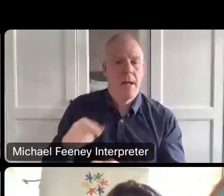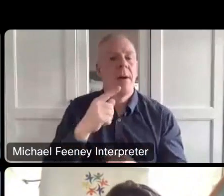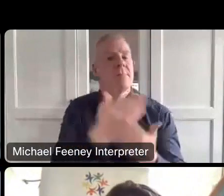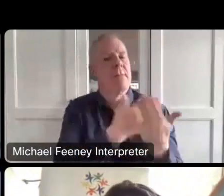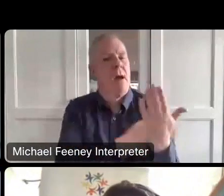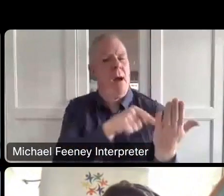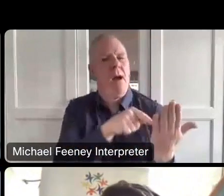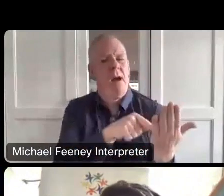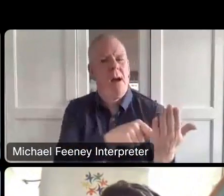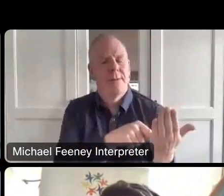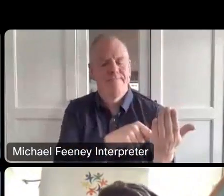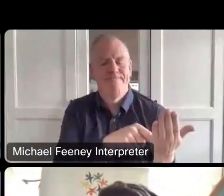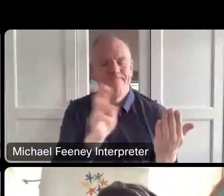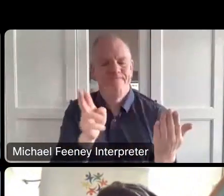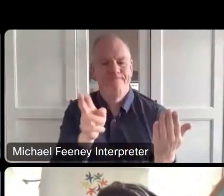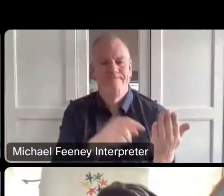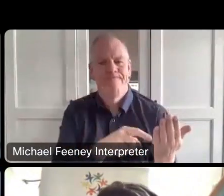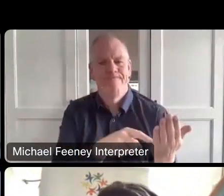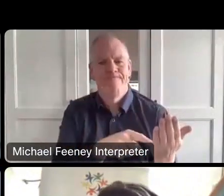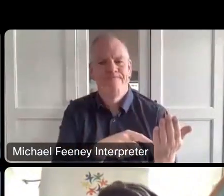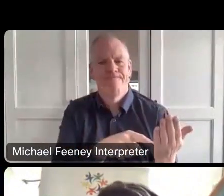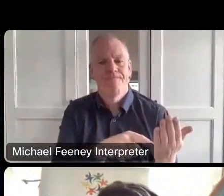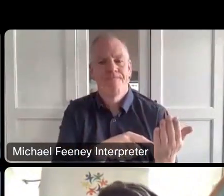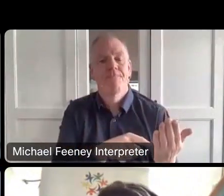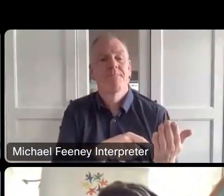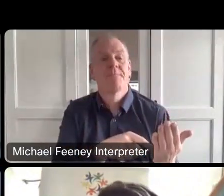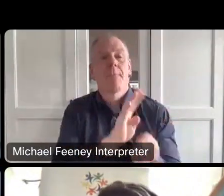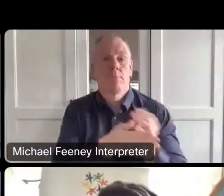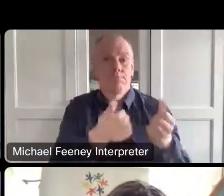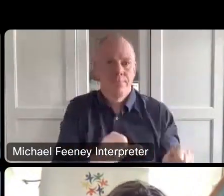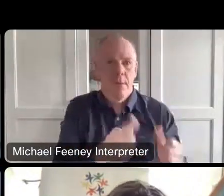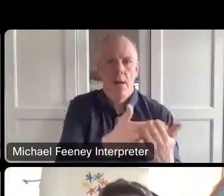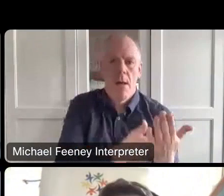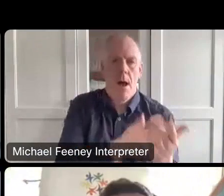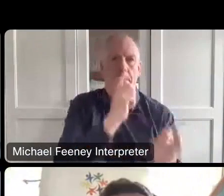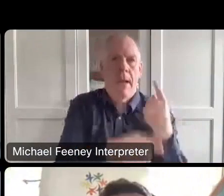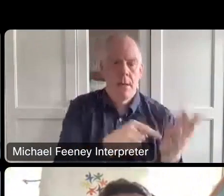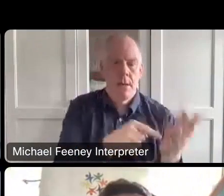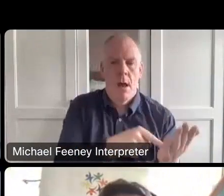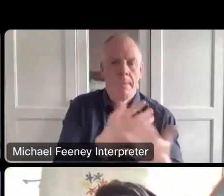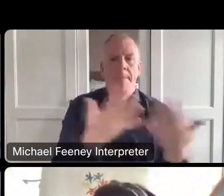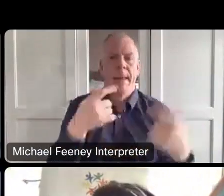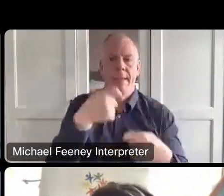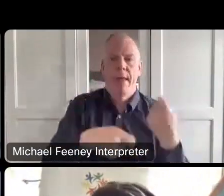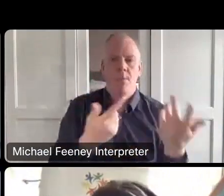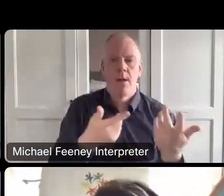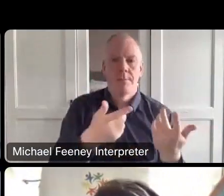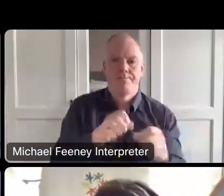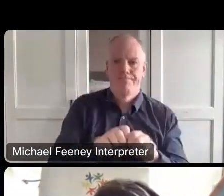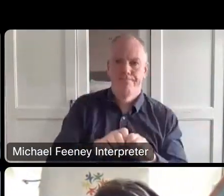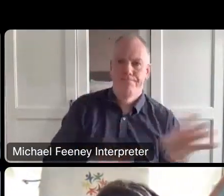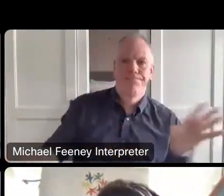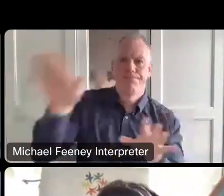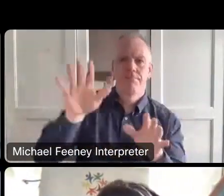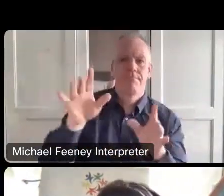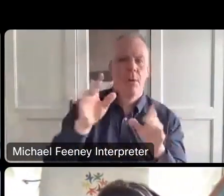legislation, it does, when something becomes law, I think the biggest thing is that it's extended to the whole of healthcare. It's